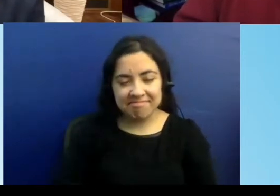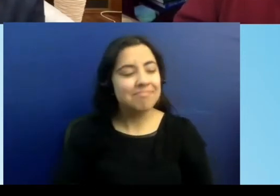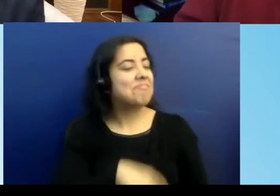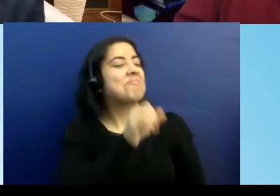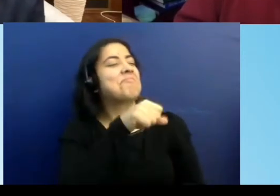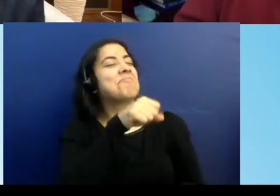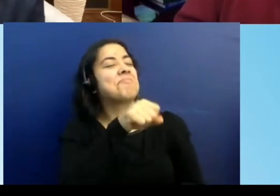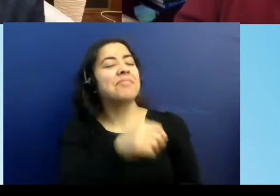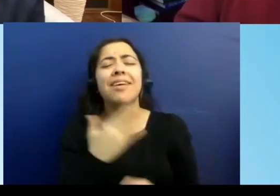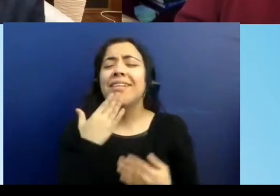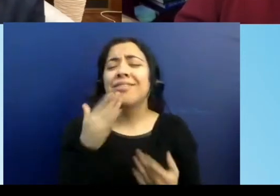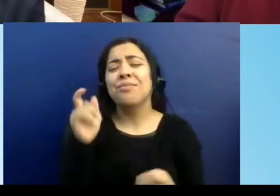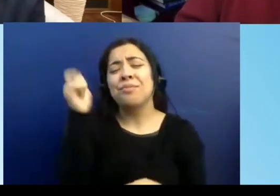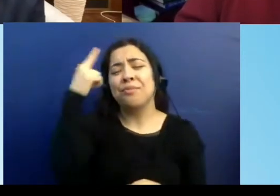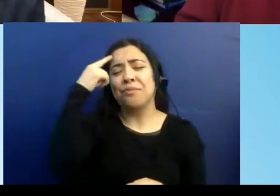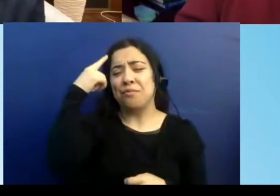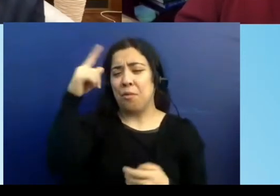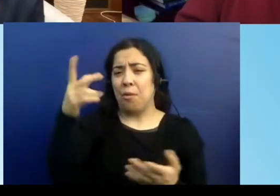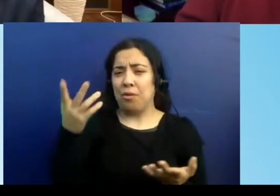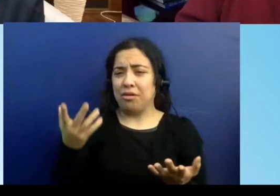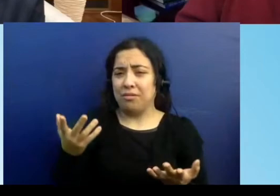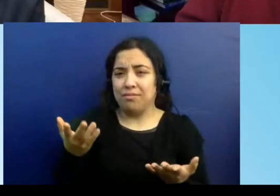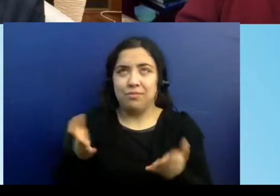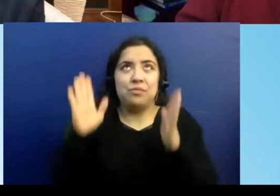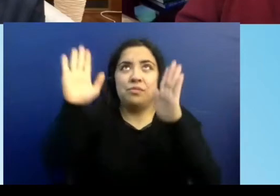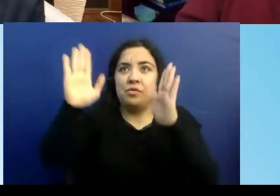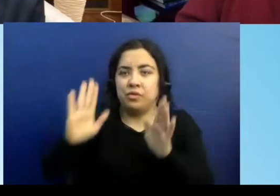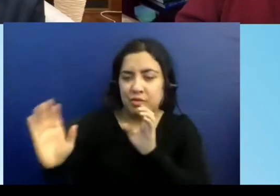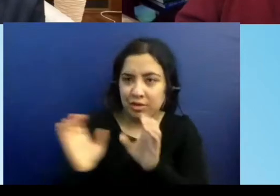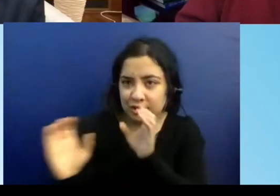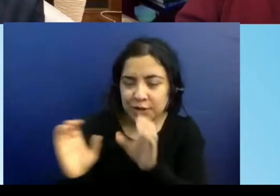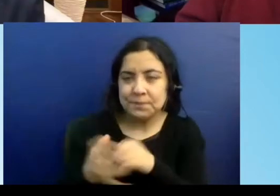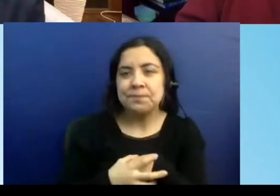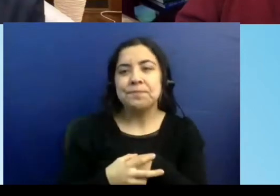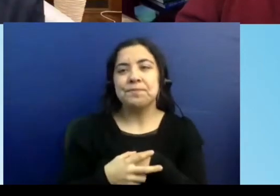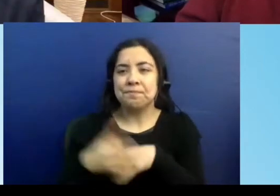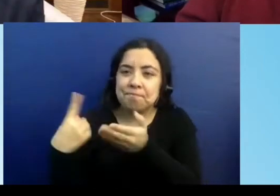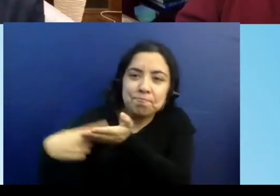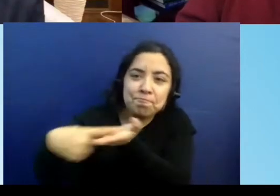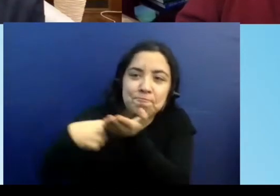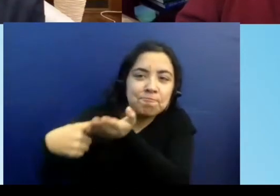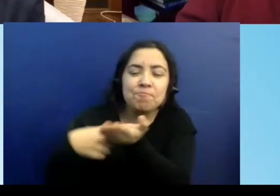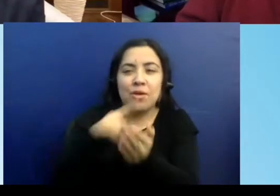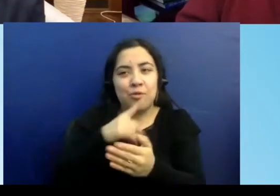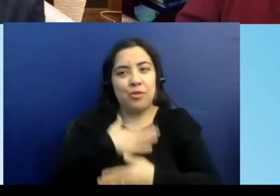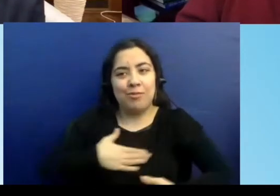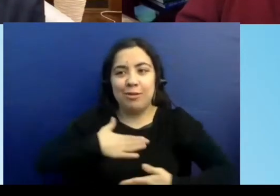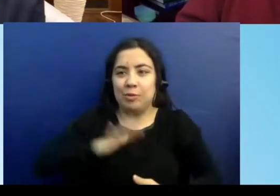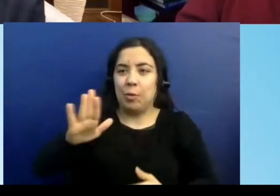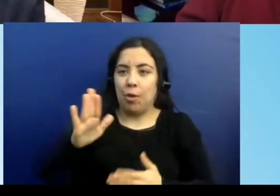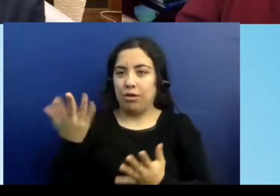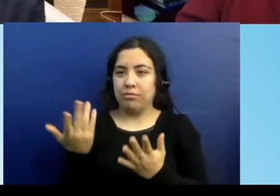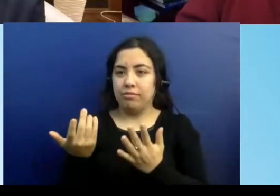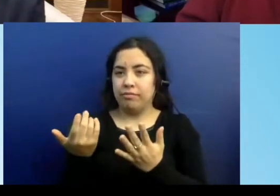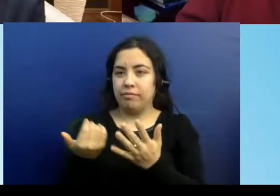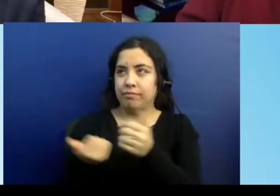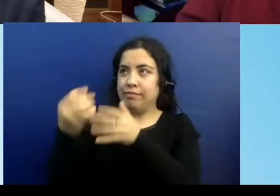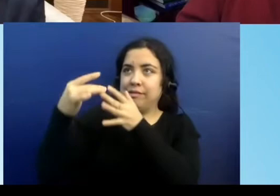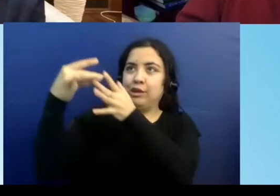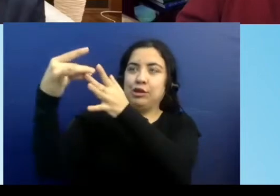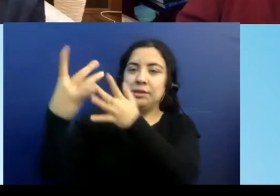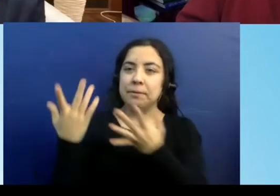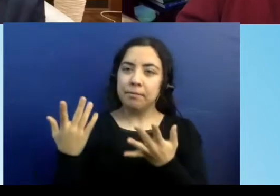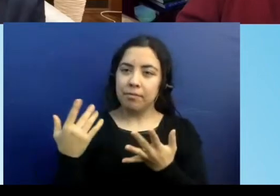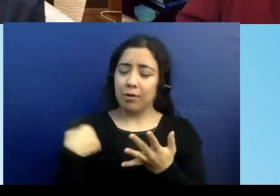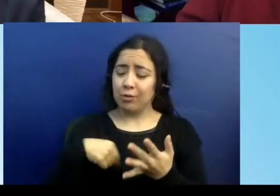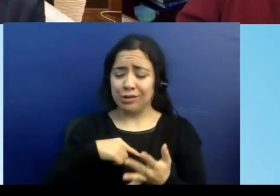you, Governor, for this great conversation. Really appreciate your leadership, and we just got to keep